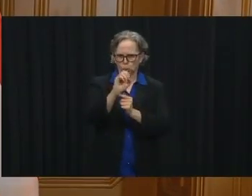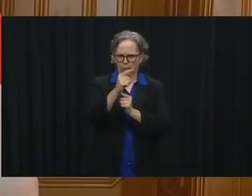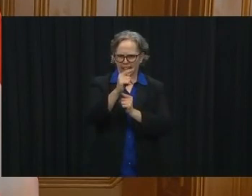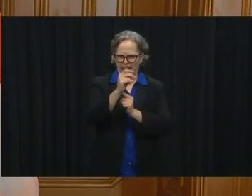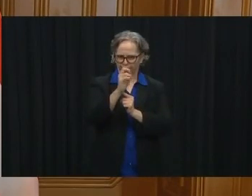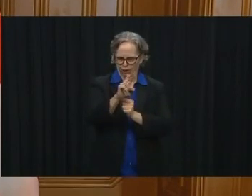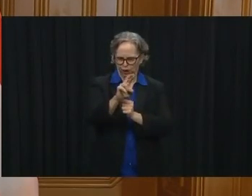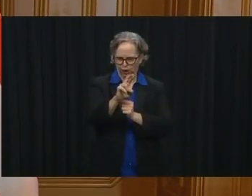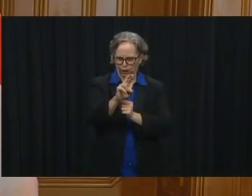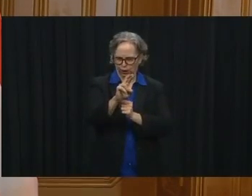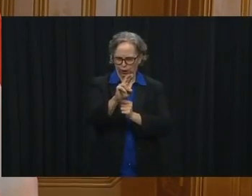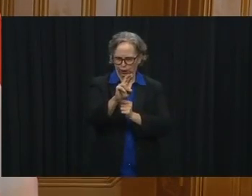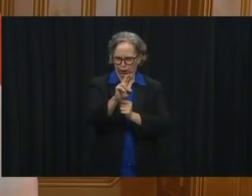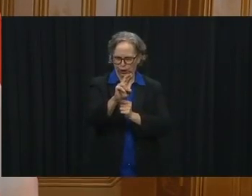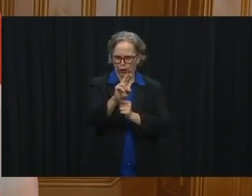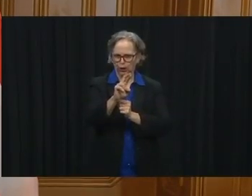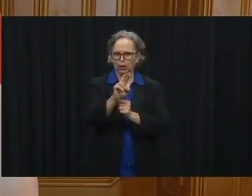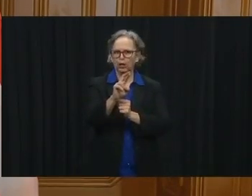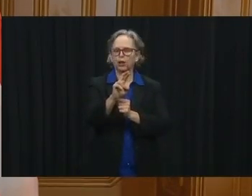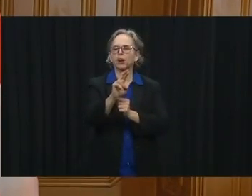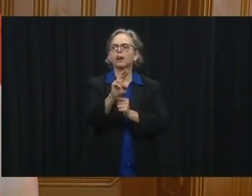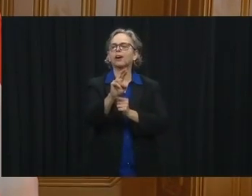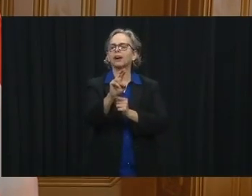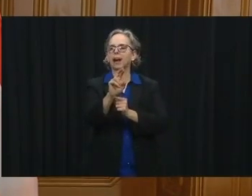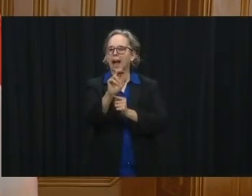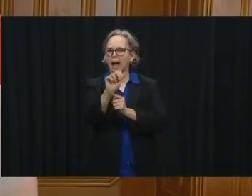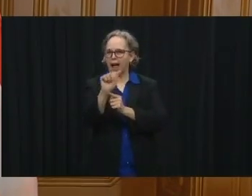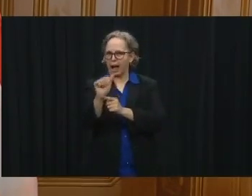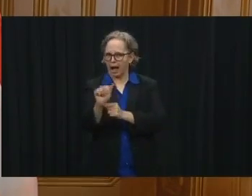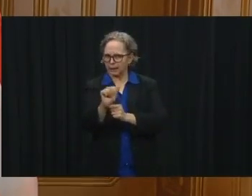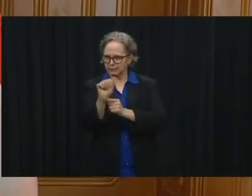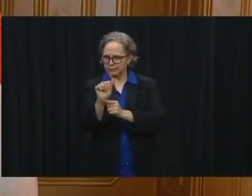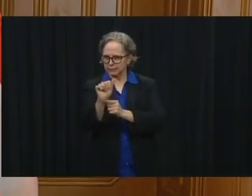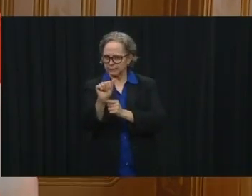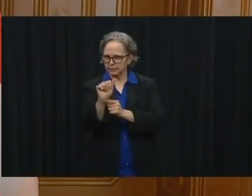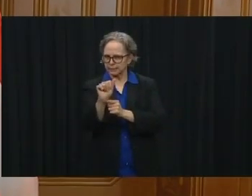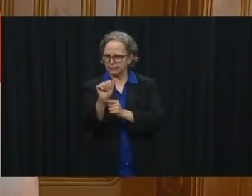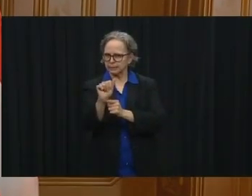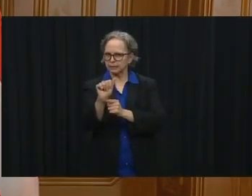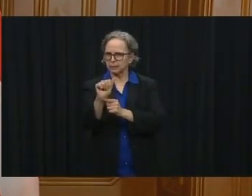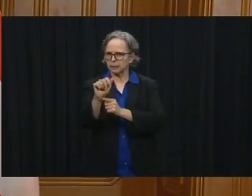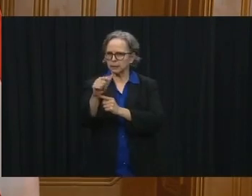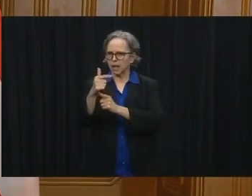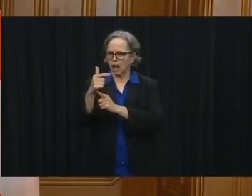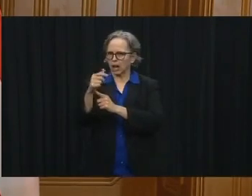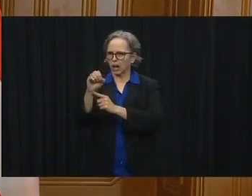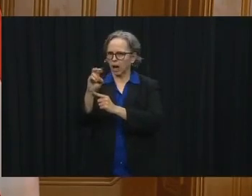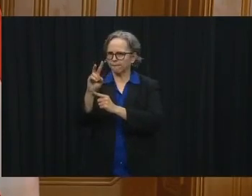together@governor.ohio.gov. Again, that is together@governor.ohio.gov.